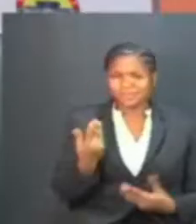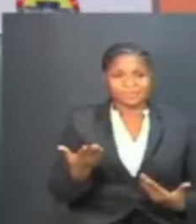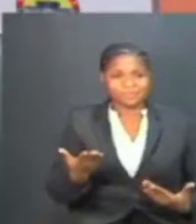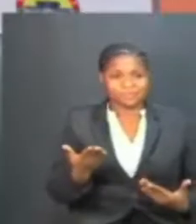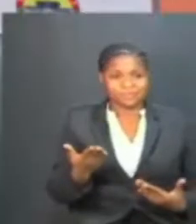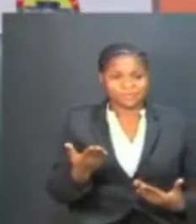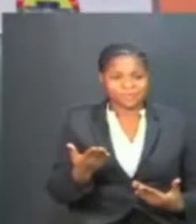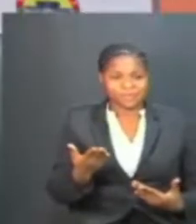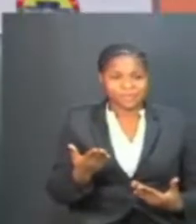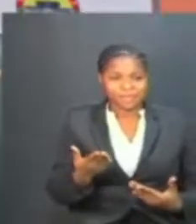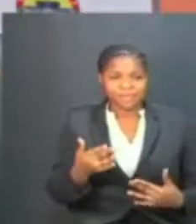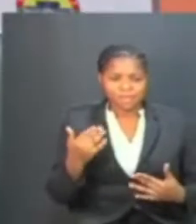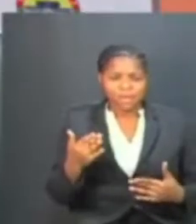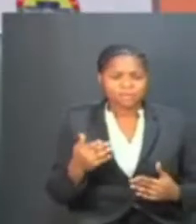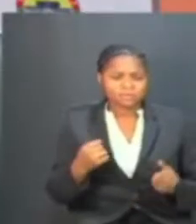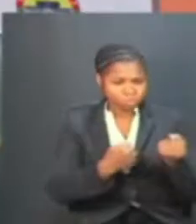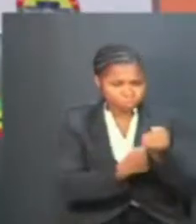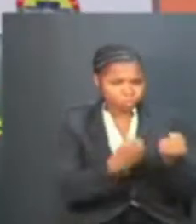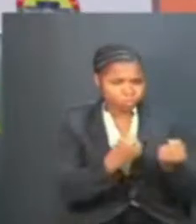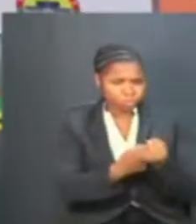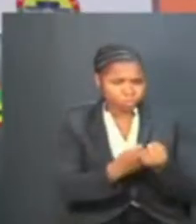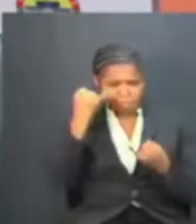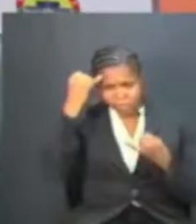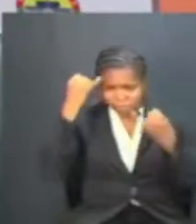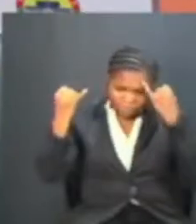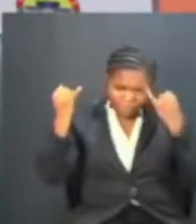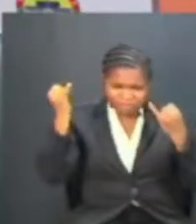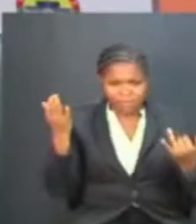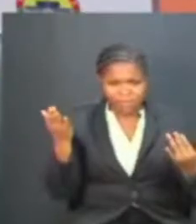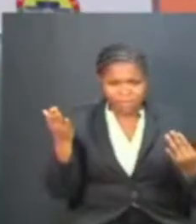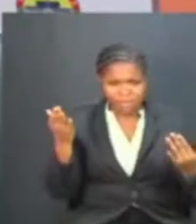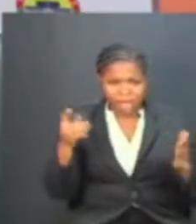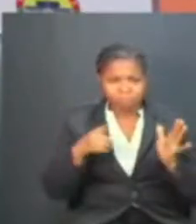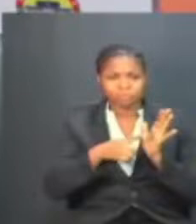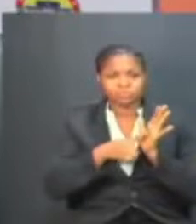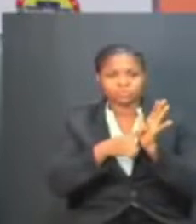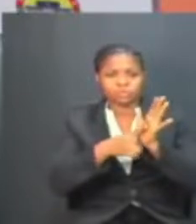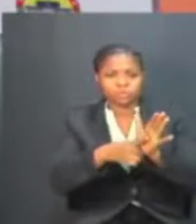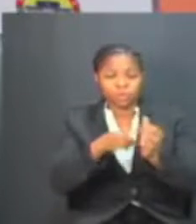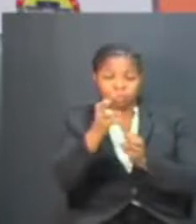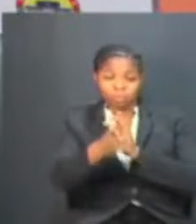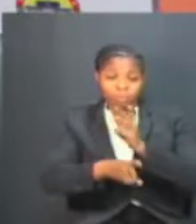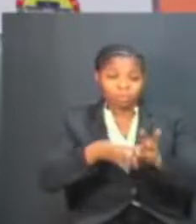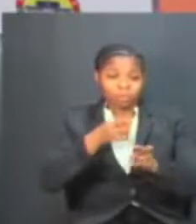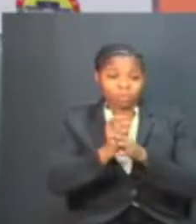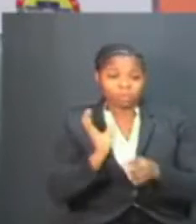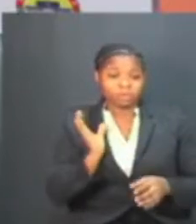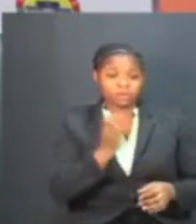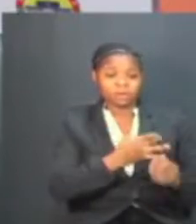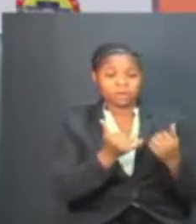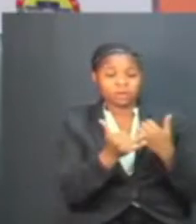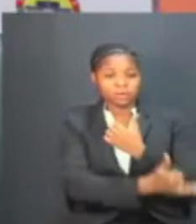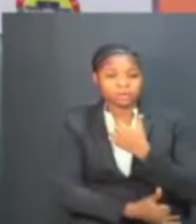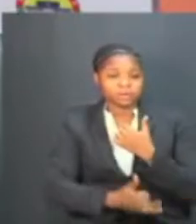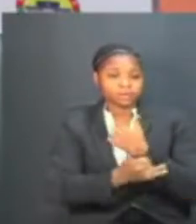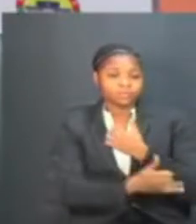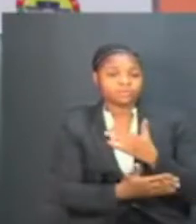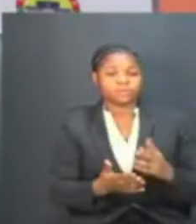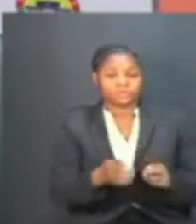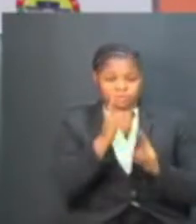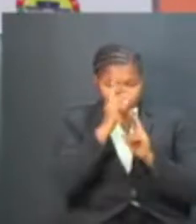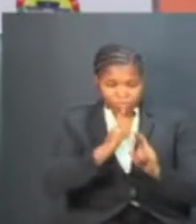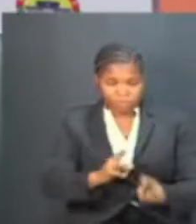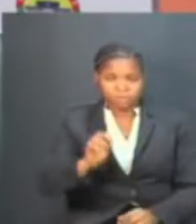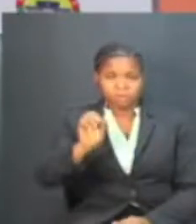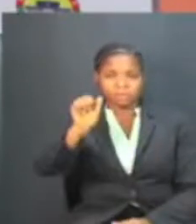way. Let us buy the idea. Let us project our country and project ourselves. Honorable Dr. Yensu, well